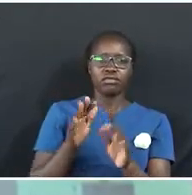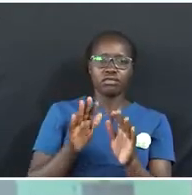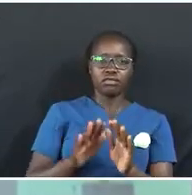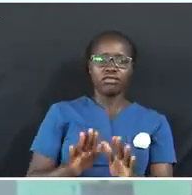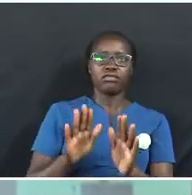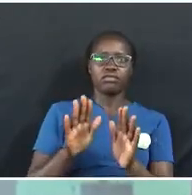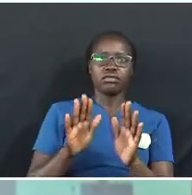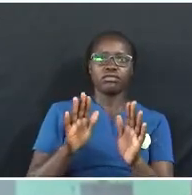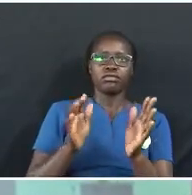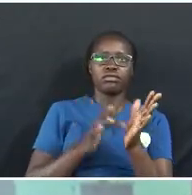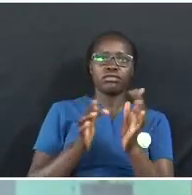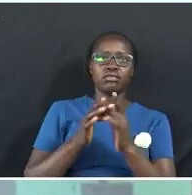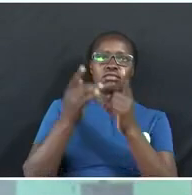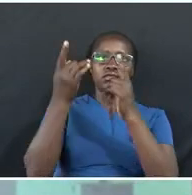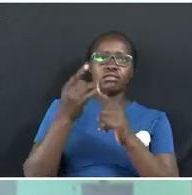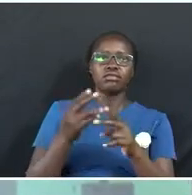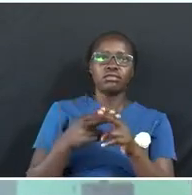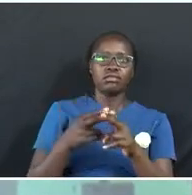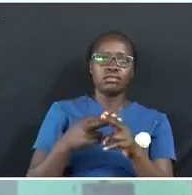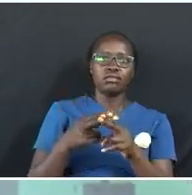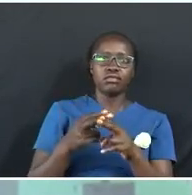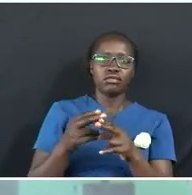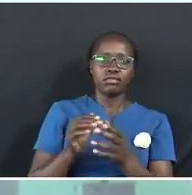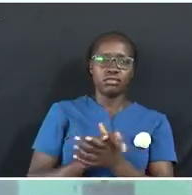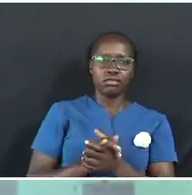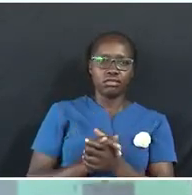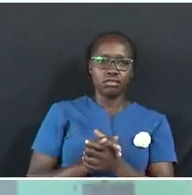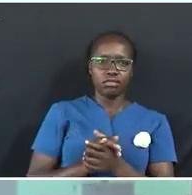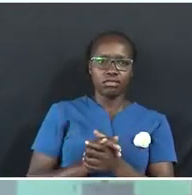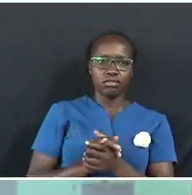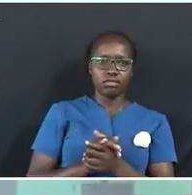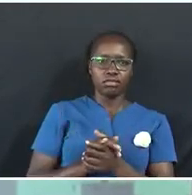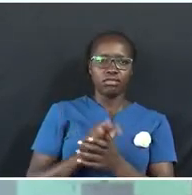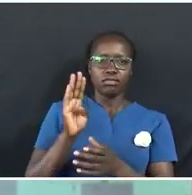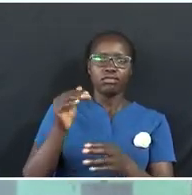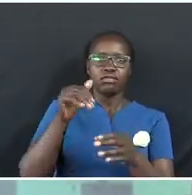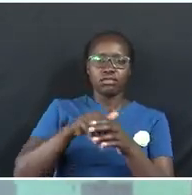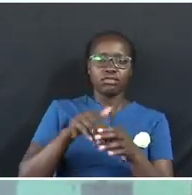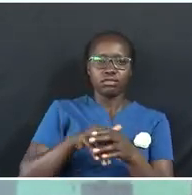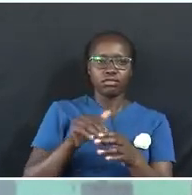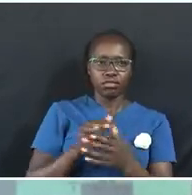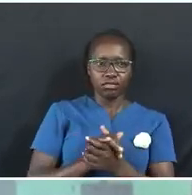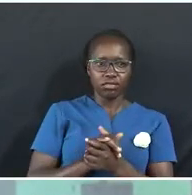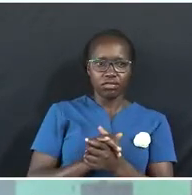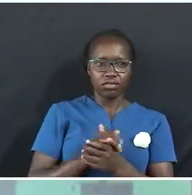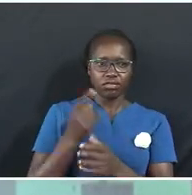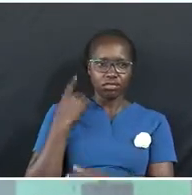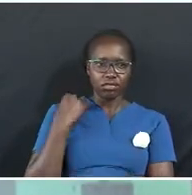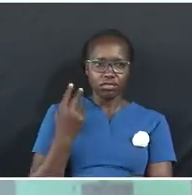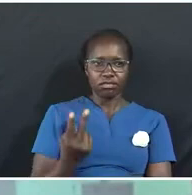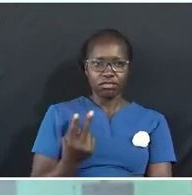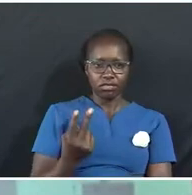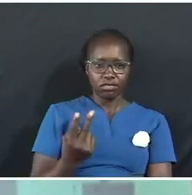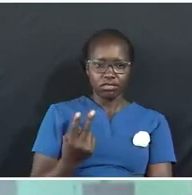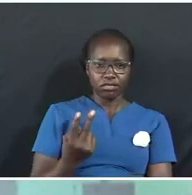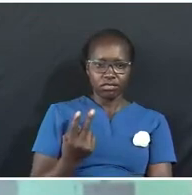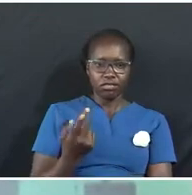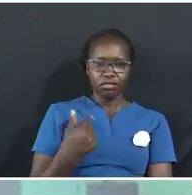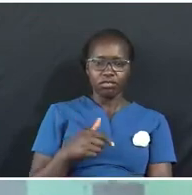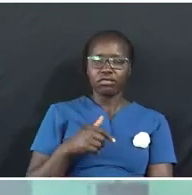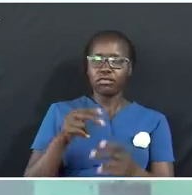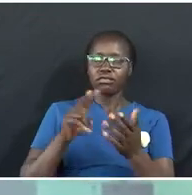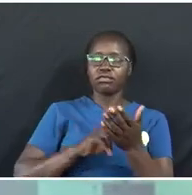Jesus is coming soon. Get what? Involved. Number two, our key